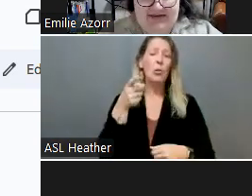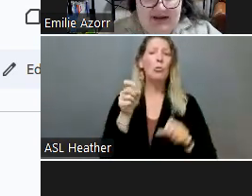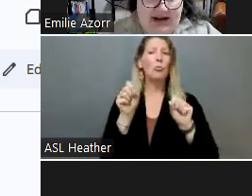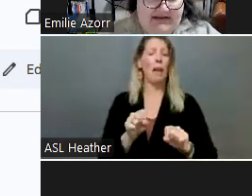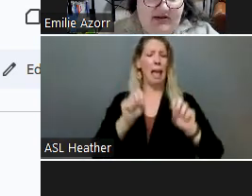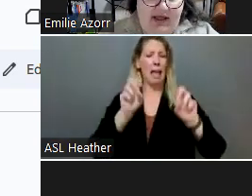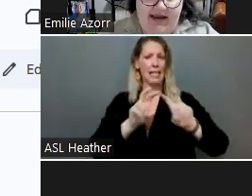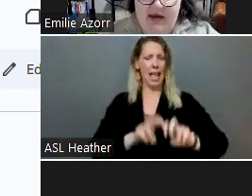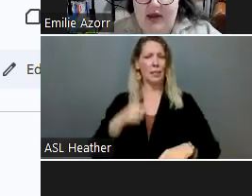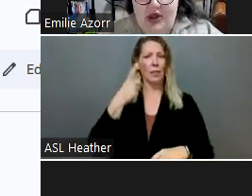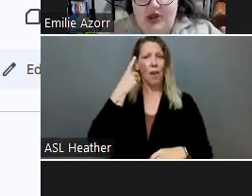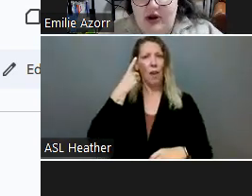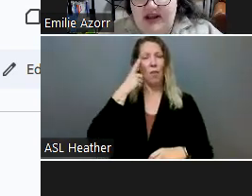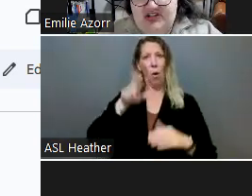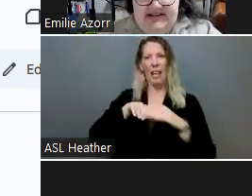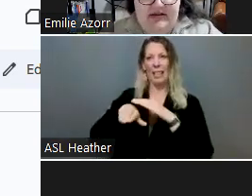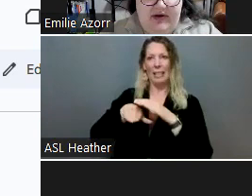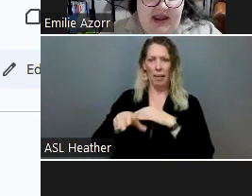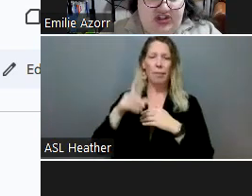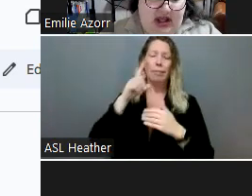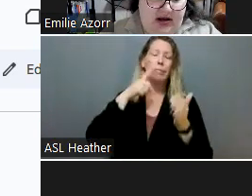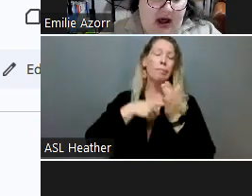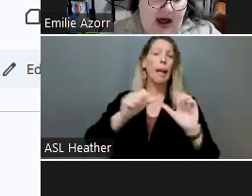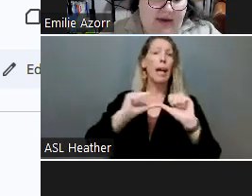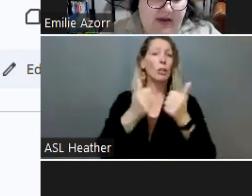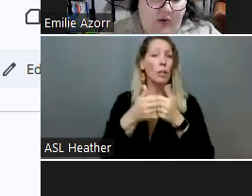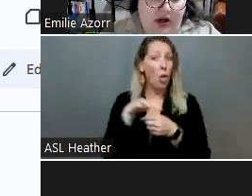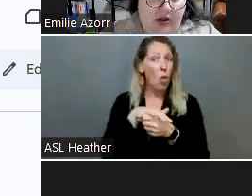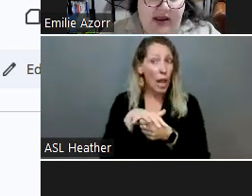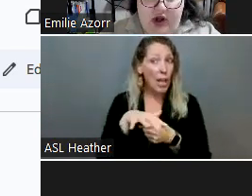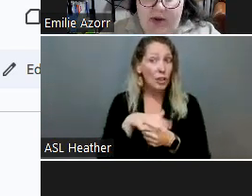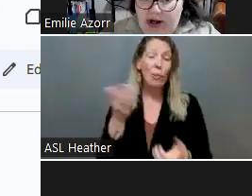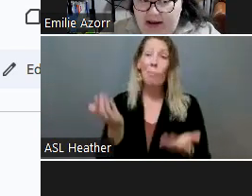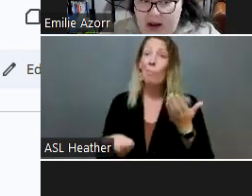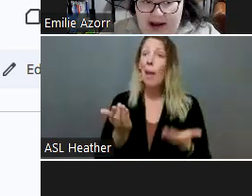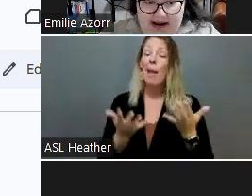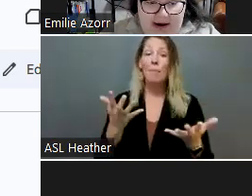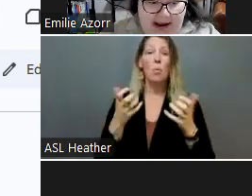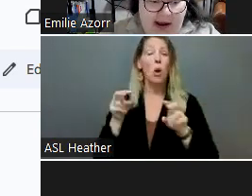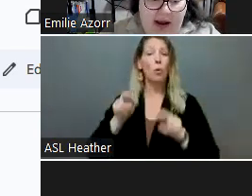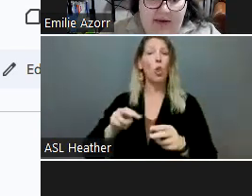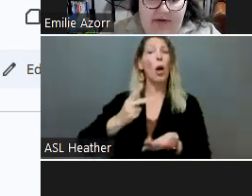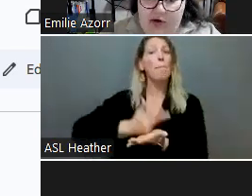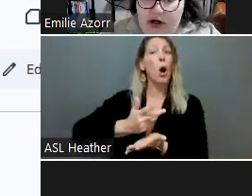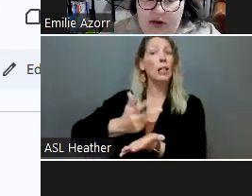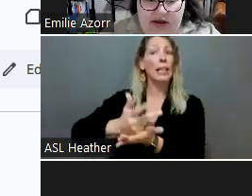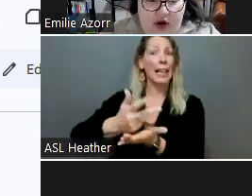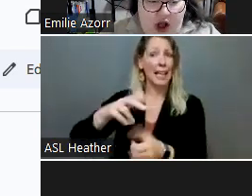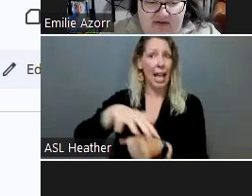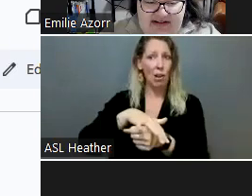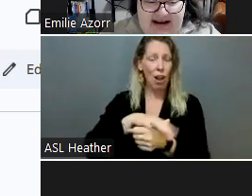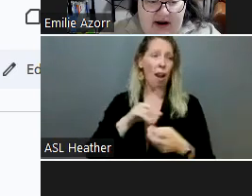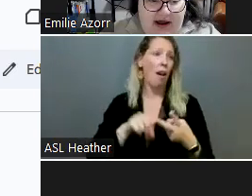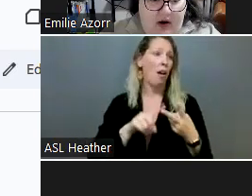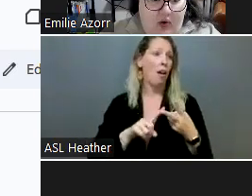for accessibility. So like your agency location, maybe you want to look at your parking lot area, maybe you want to look